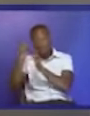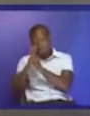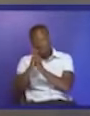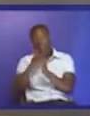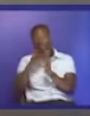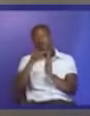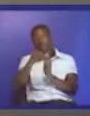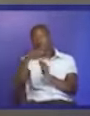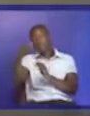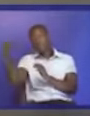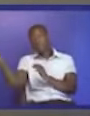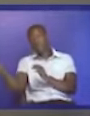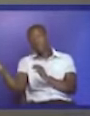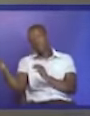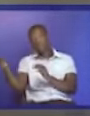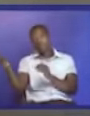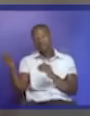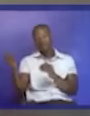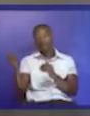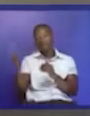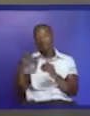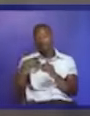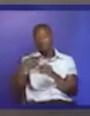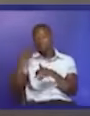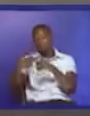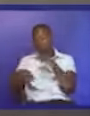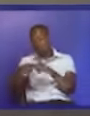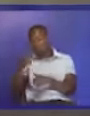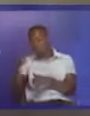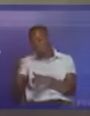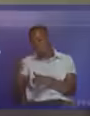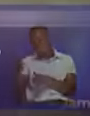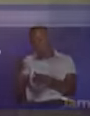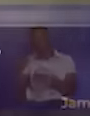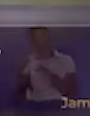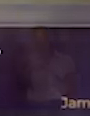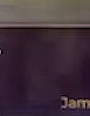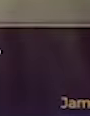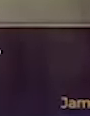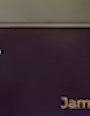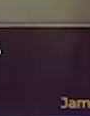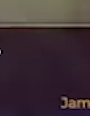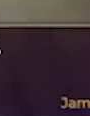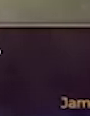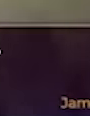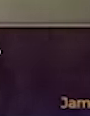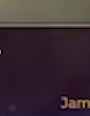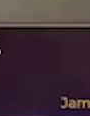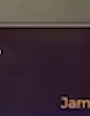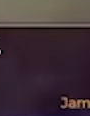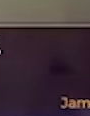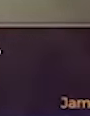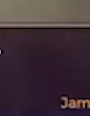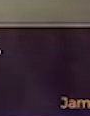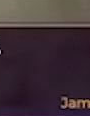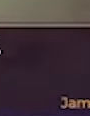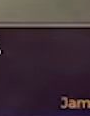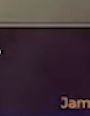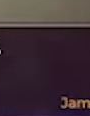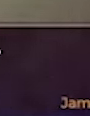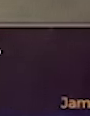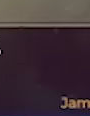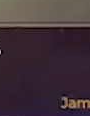you afflicted? The word afflicted there means your life is surrounded by circumstances beyond your control. He says